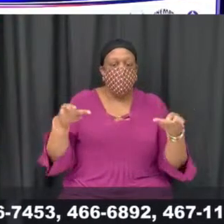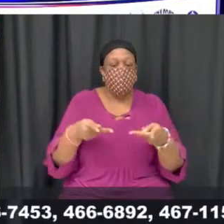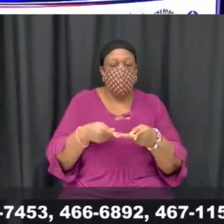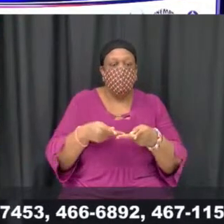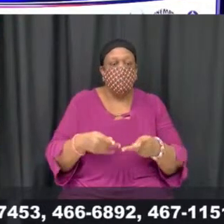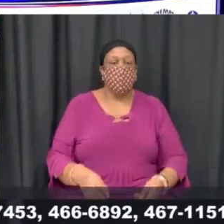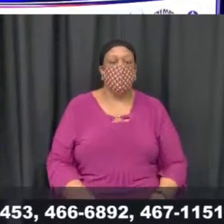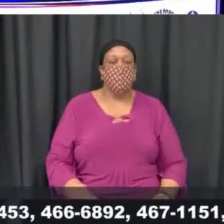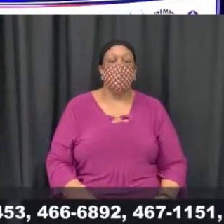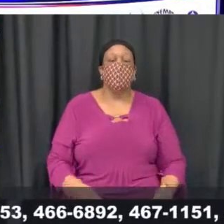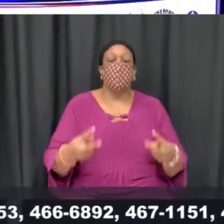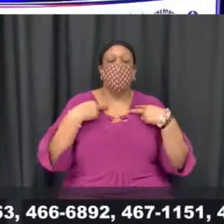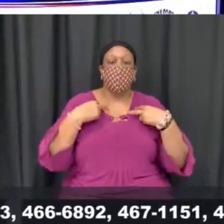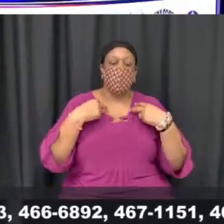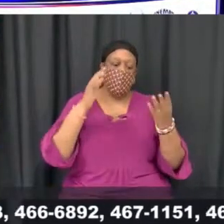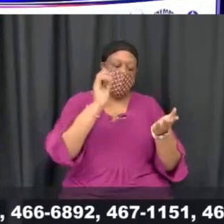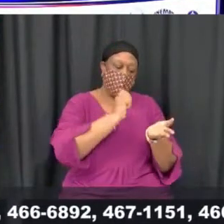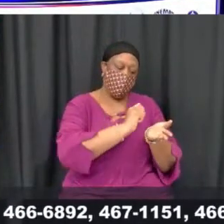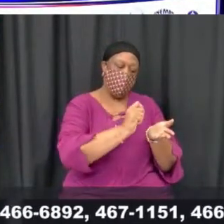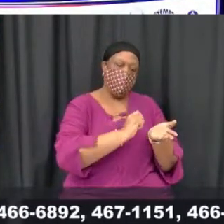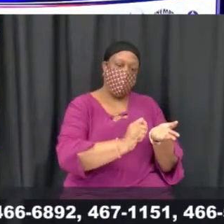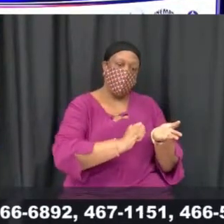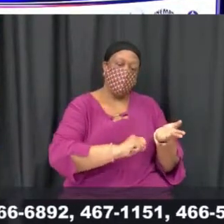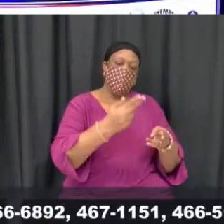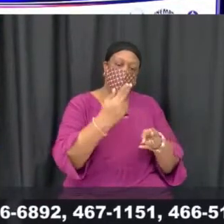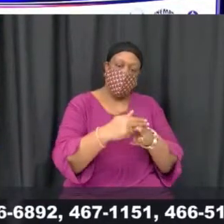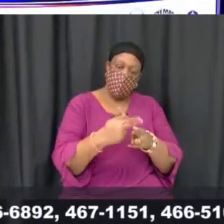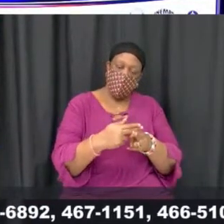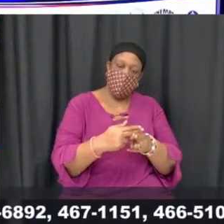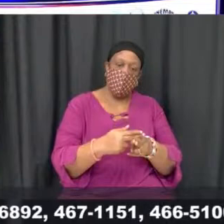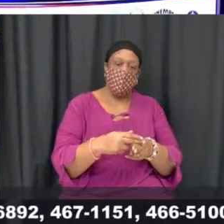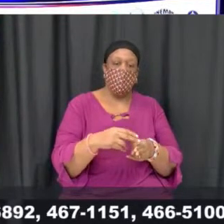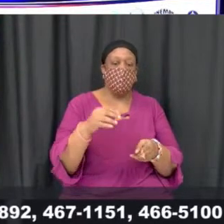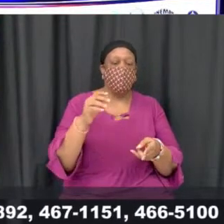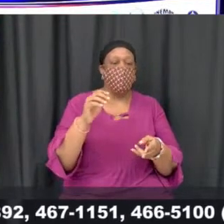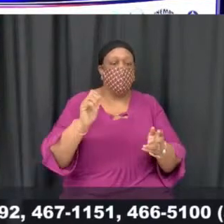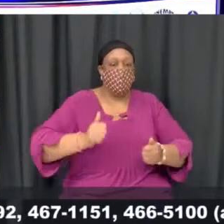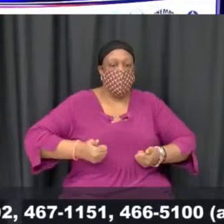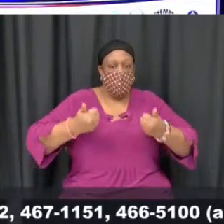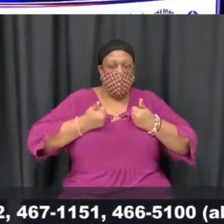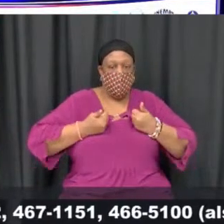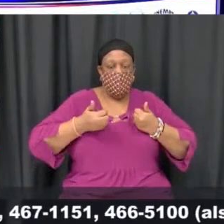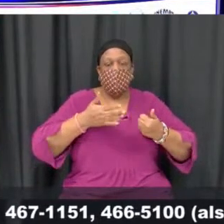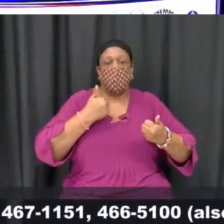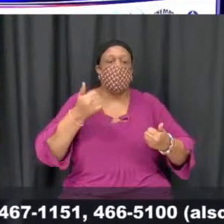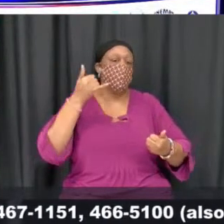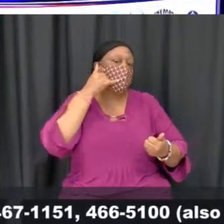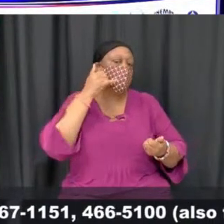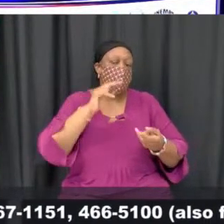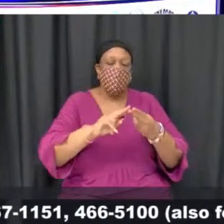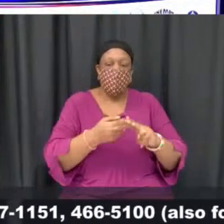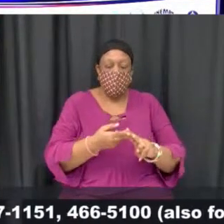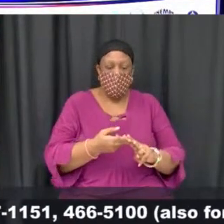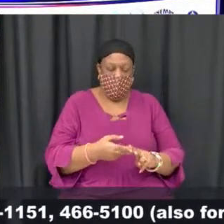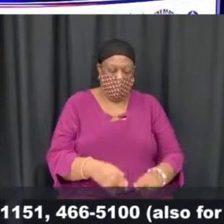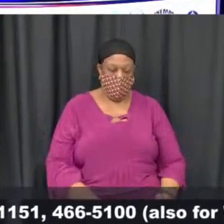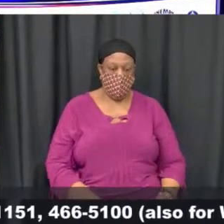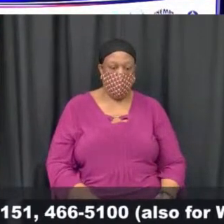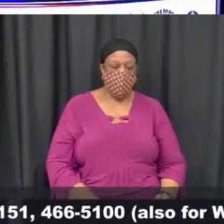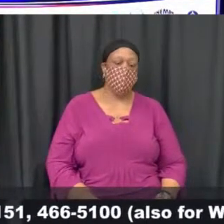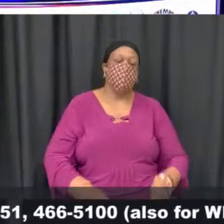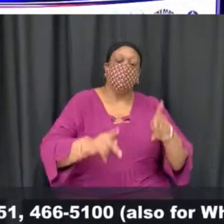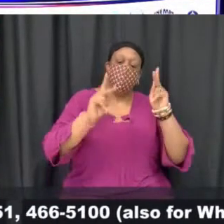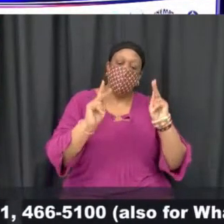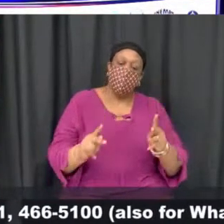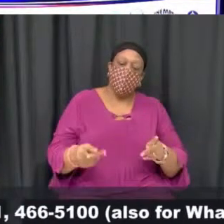telephone numbers. All persons using the facilities of the public market shall adhere to social distancing and physical